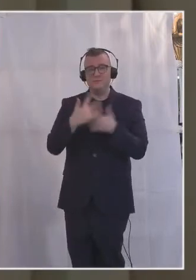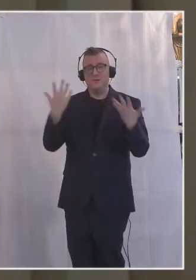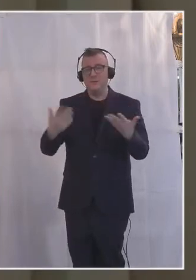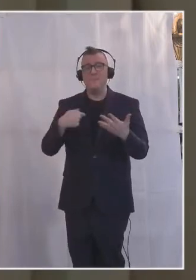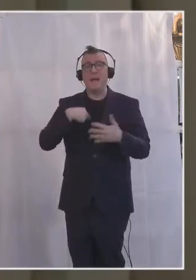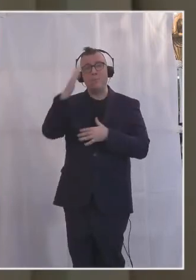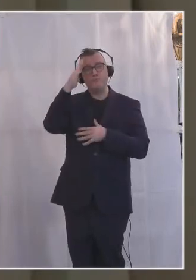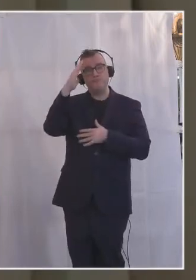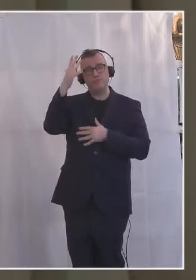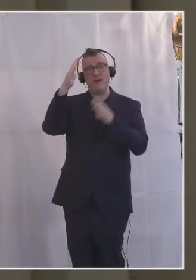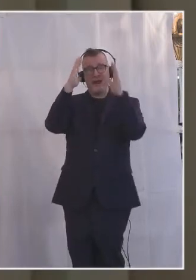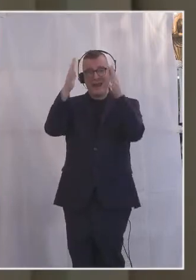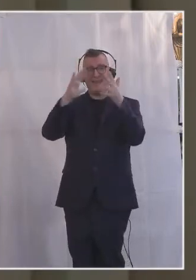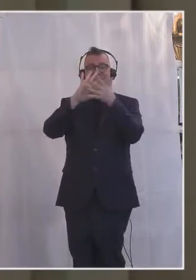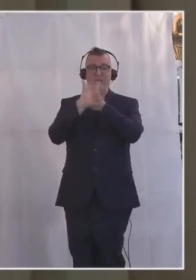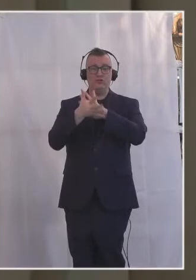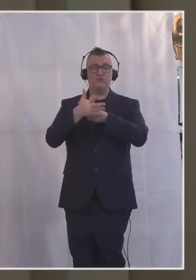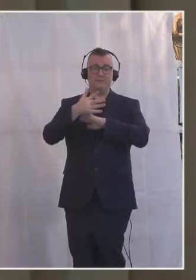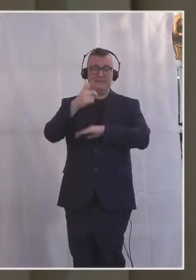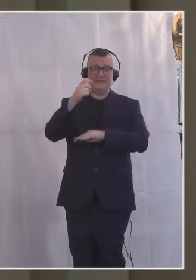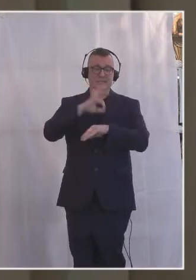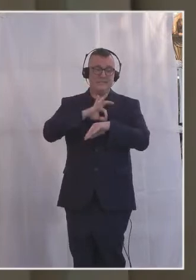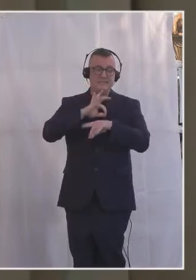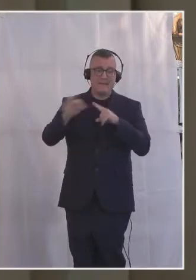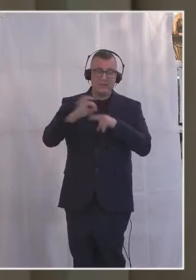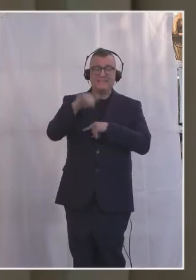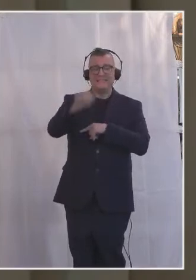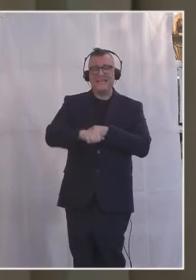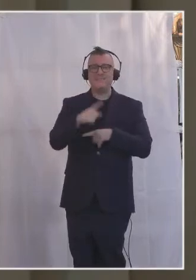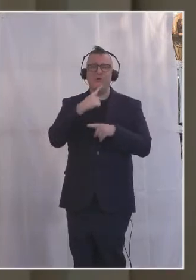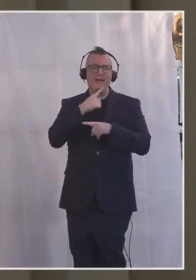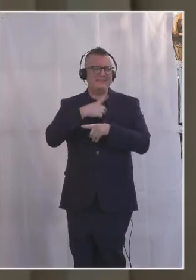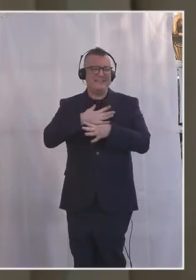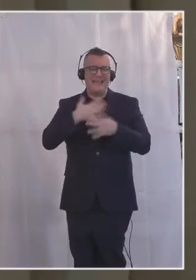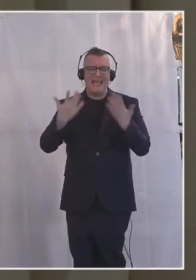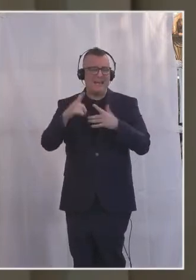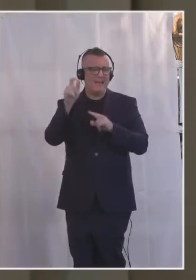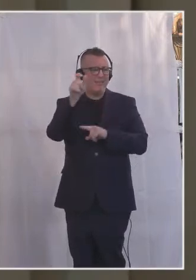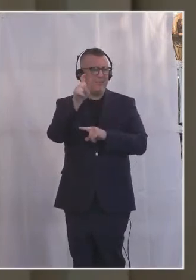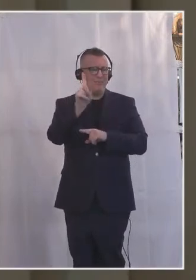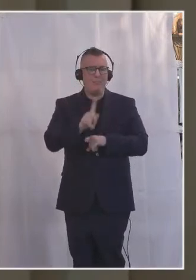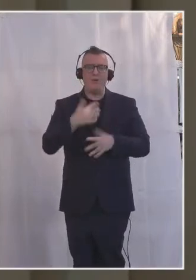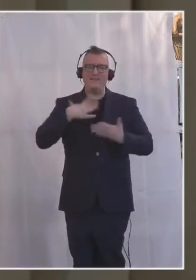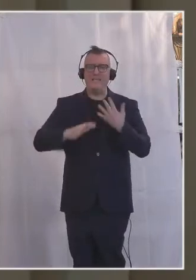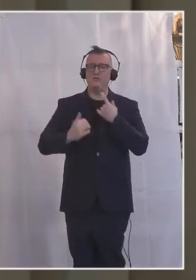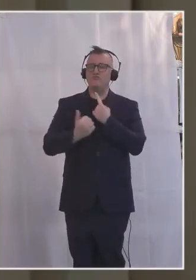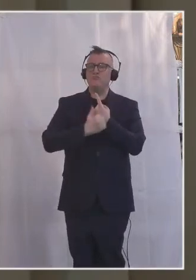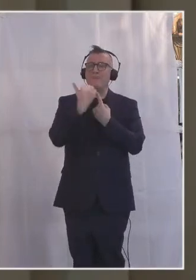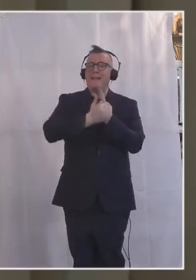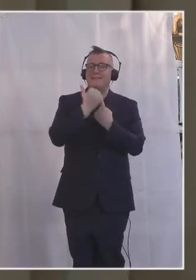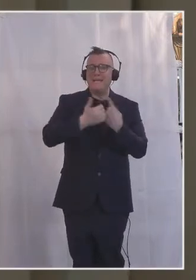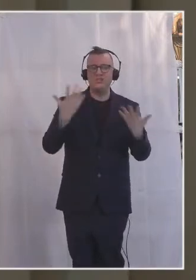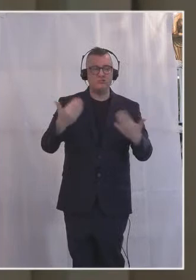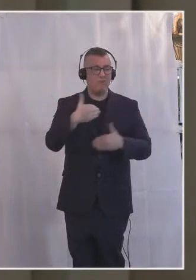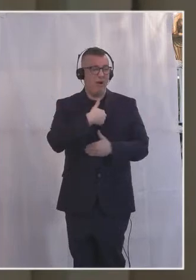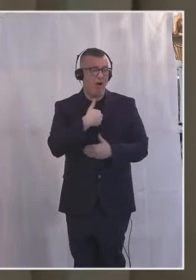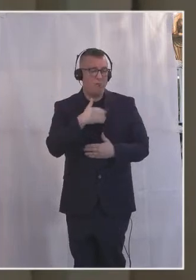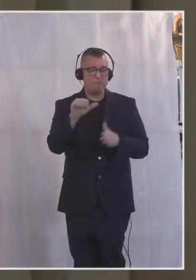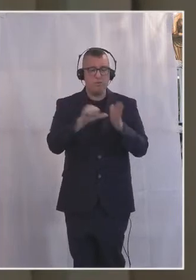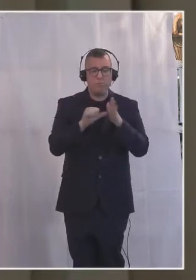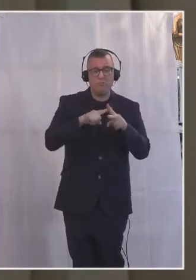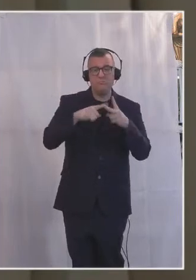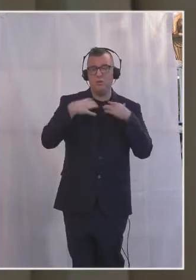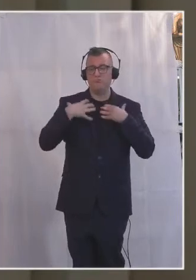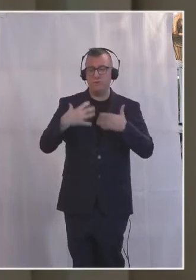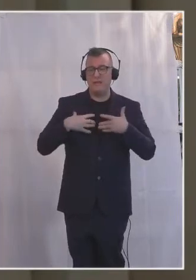but actually it works for any health condition requiring rehab. So it could be cardiac problems, it could be respiratory problems, it